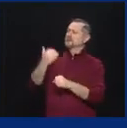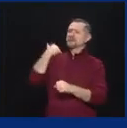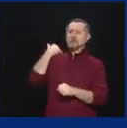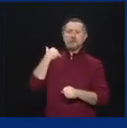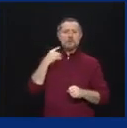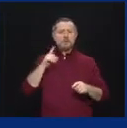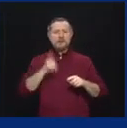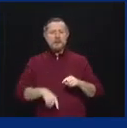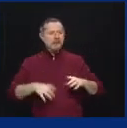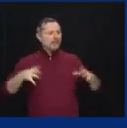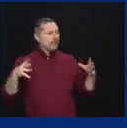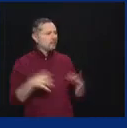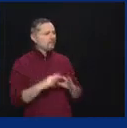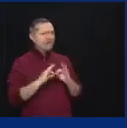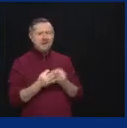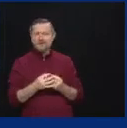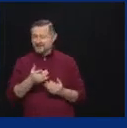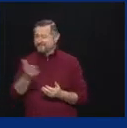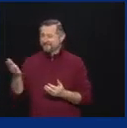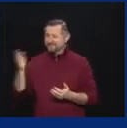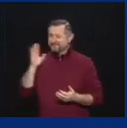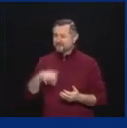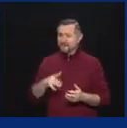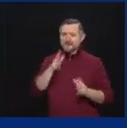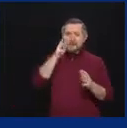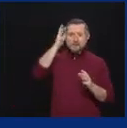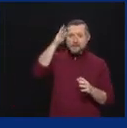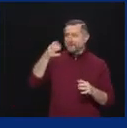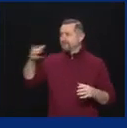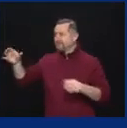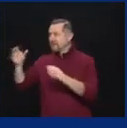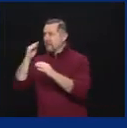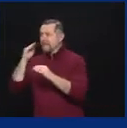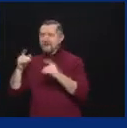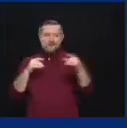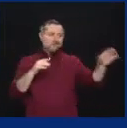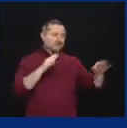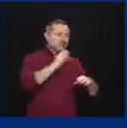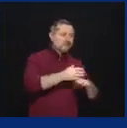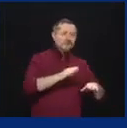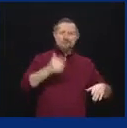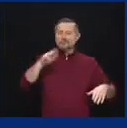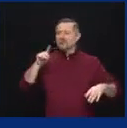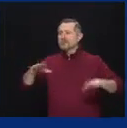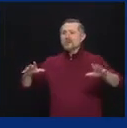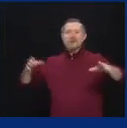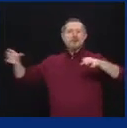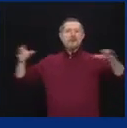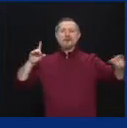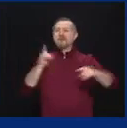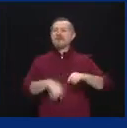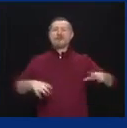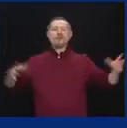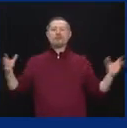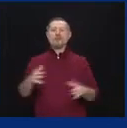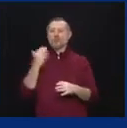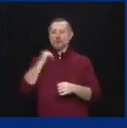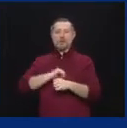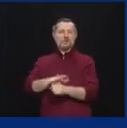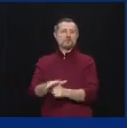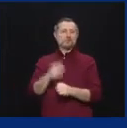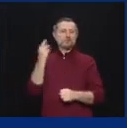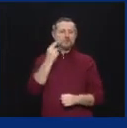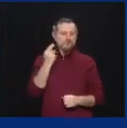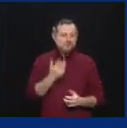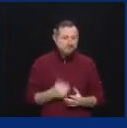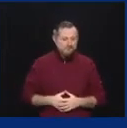with our loved ones, our grandparents and our older siblings, and people just weren't able to come together because of the pandemic. And we're